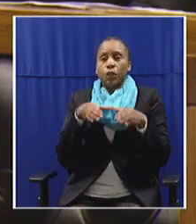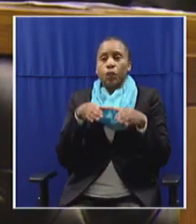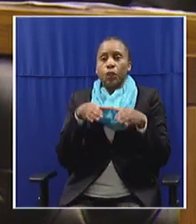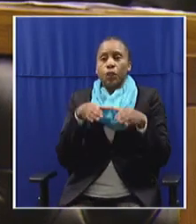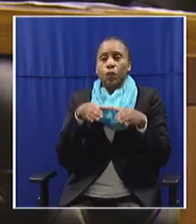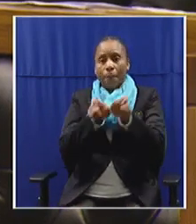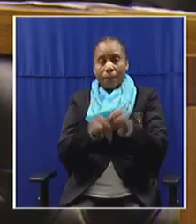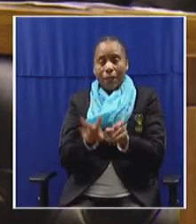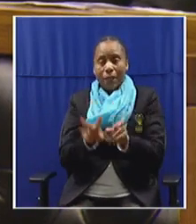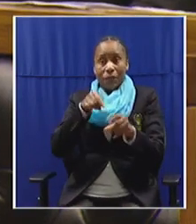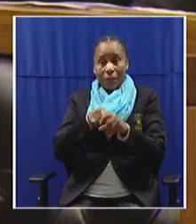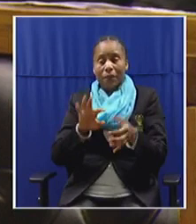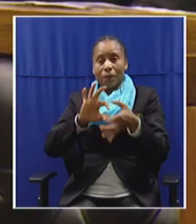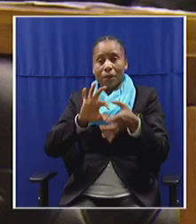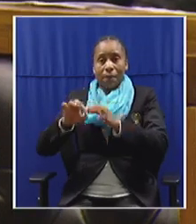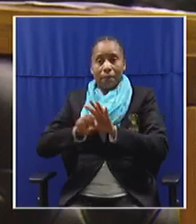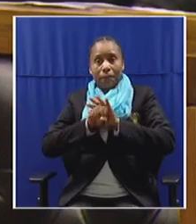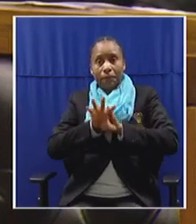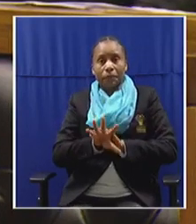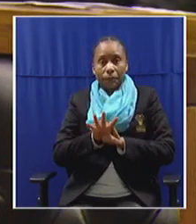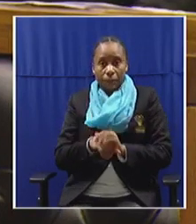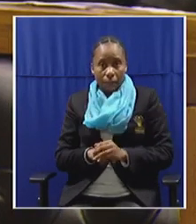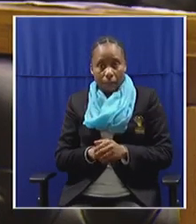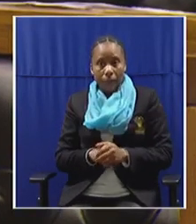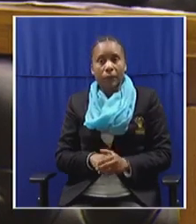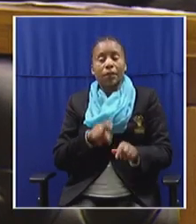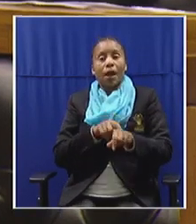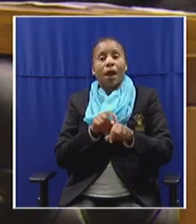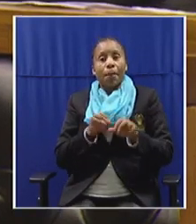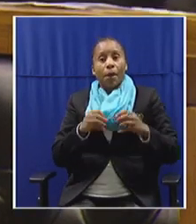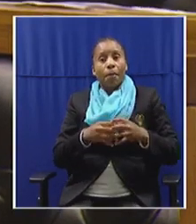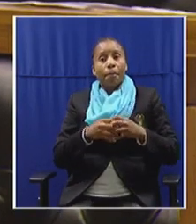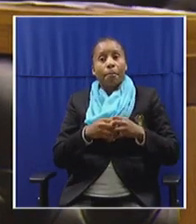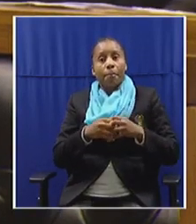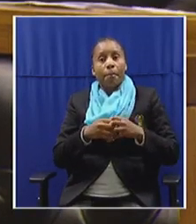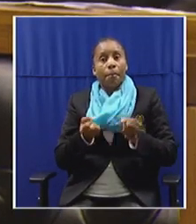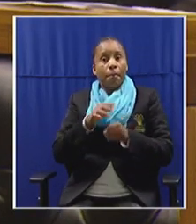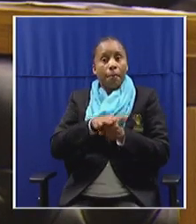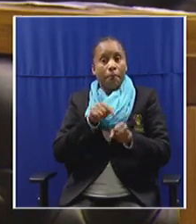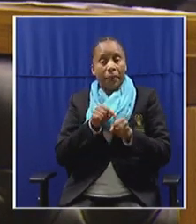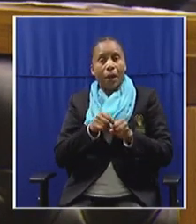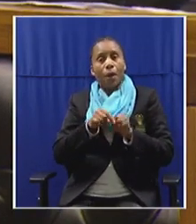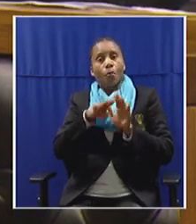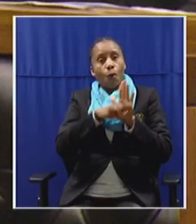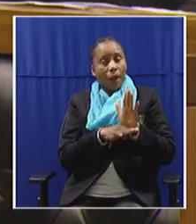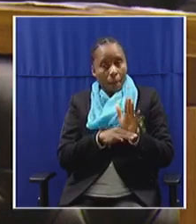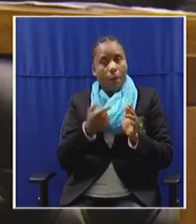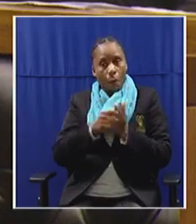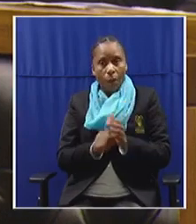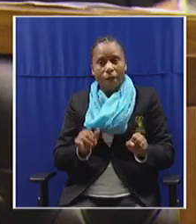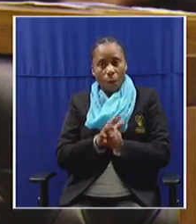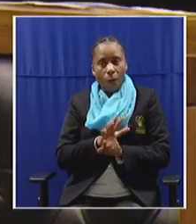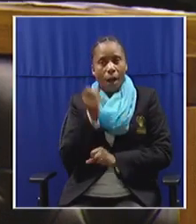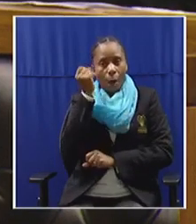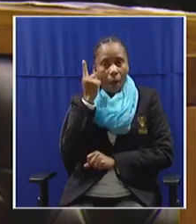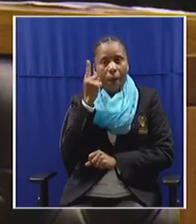chains. In the course of the implementation of this program, we are mindful of the challenges faced